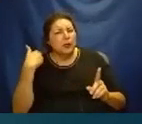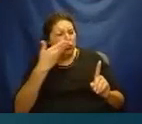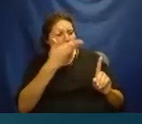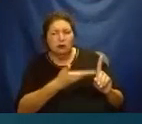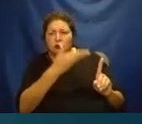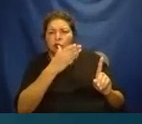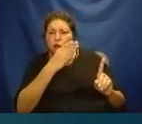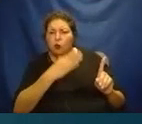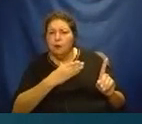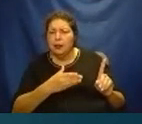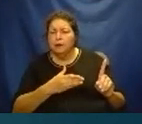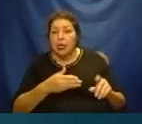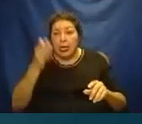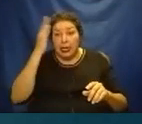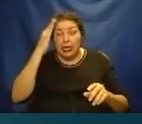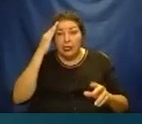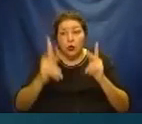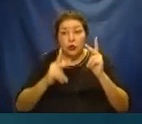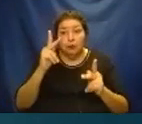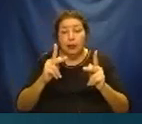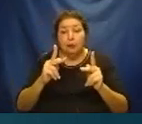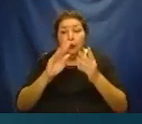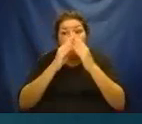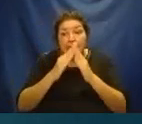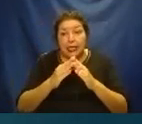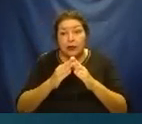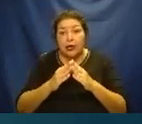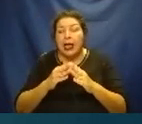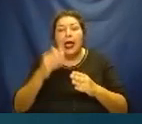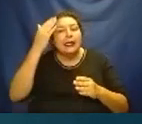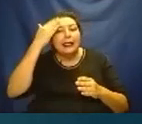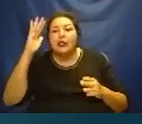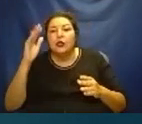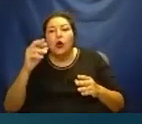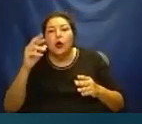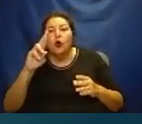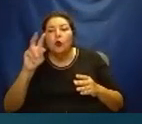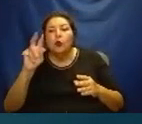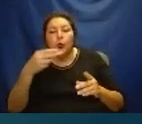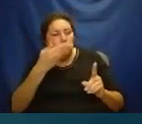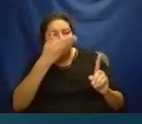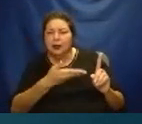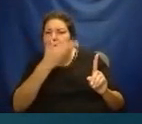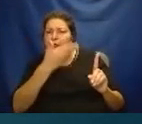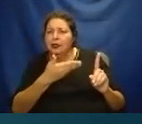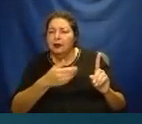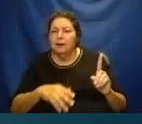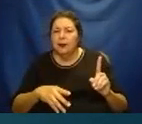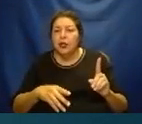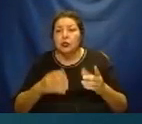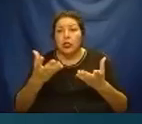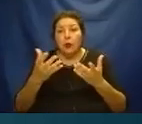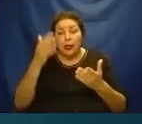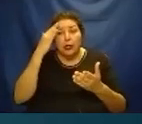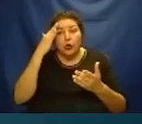town, and he didn't recognize Ruth. So he wanted to know excuse me, who she belonged to,